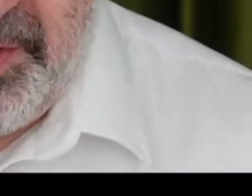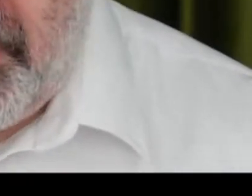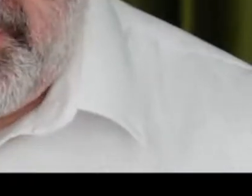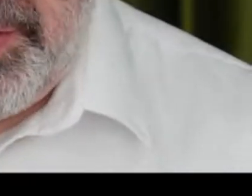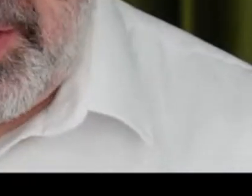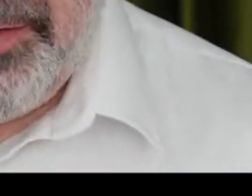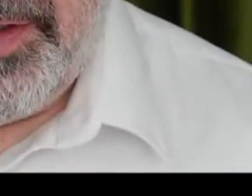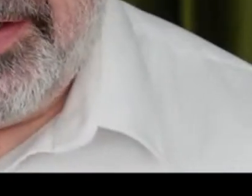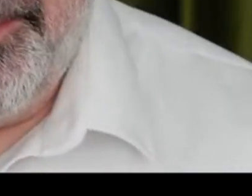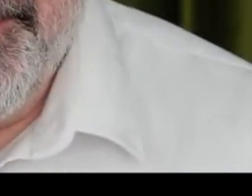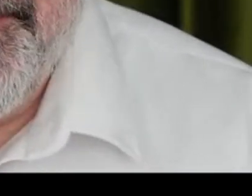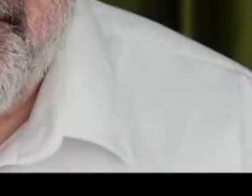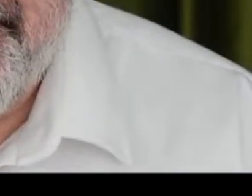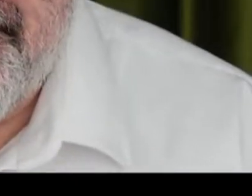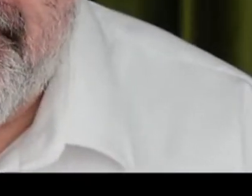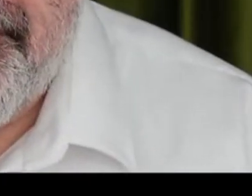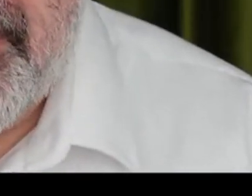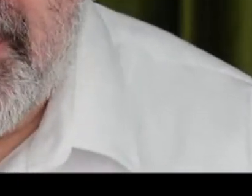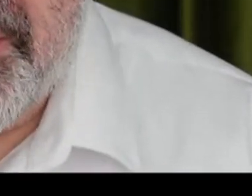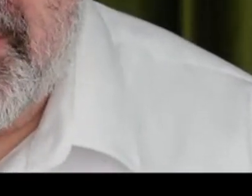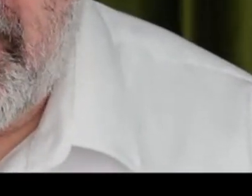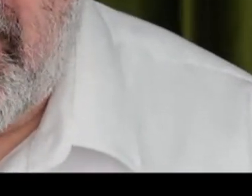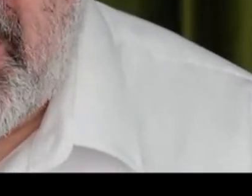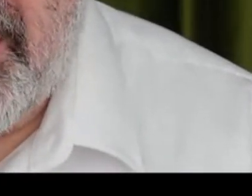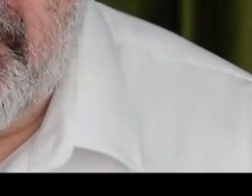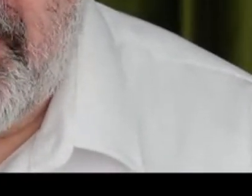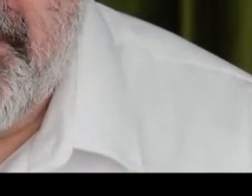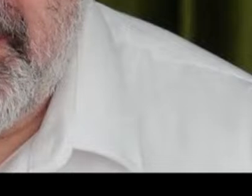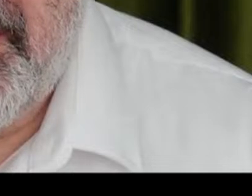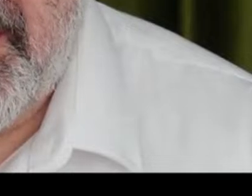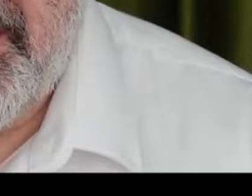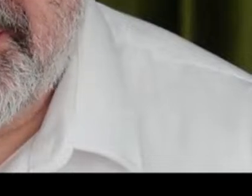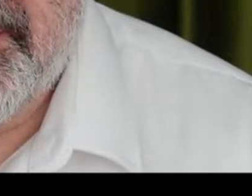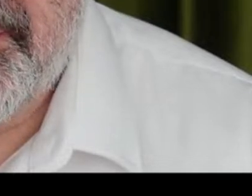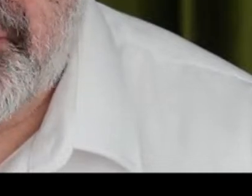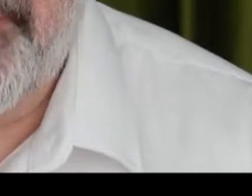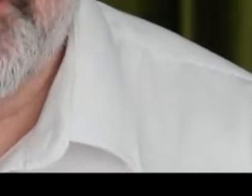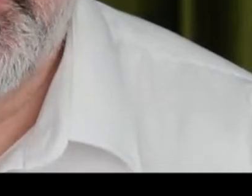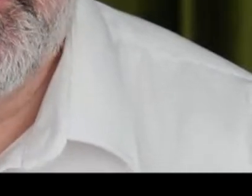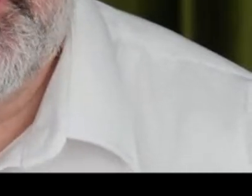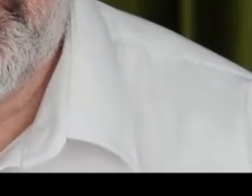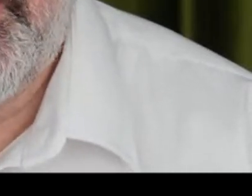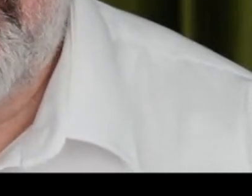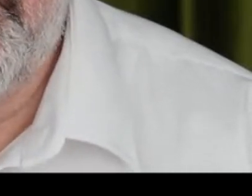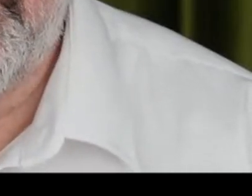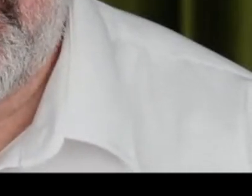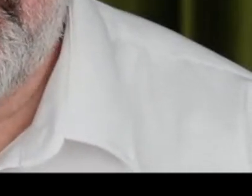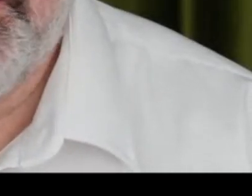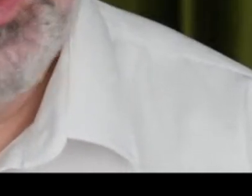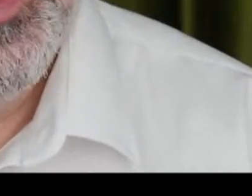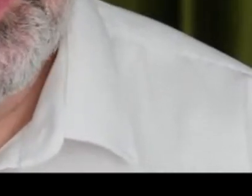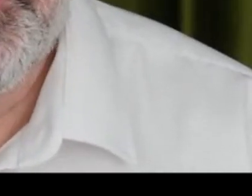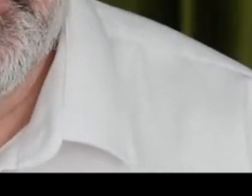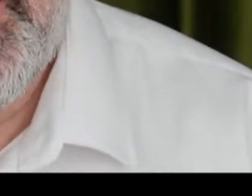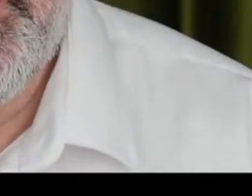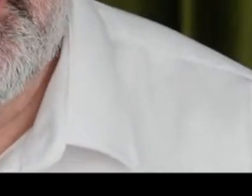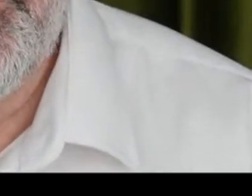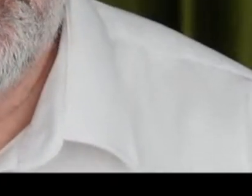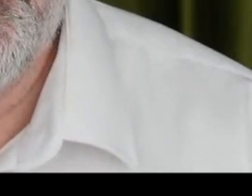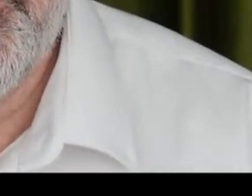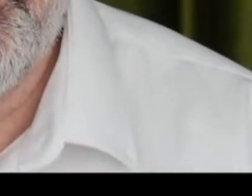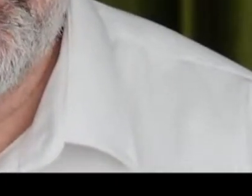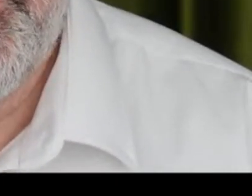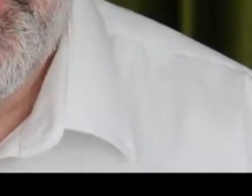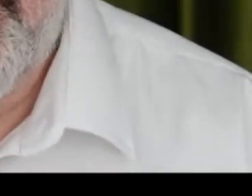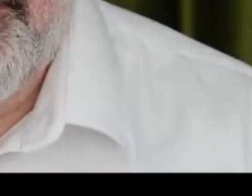doing this one just now. Because I knew how angry I'd be, and sorry if I was a little incoherent at times. That's called anger, and